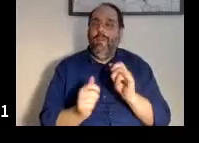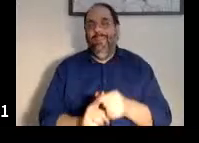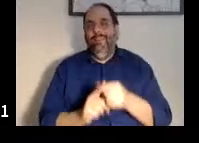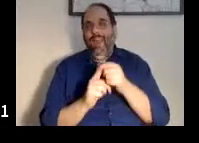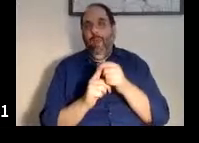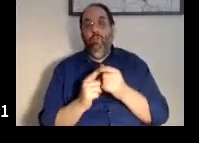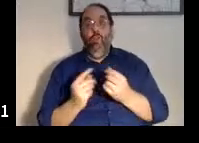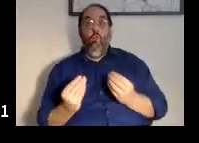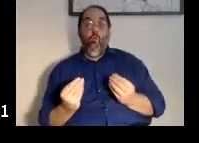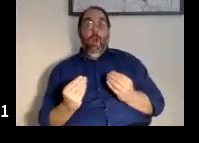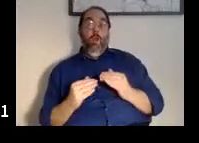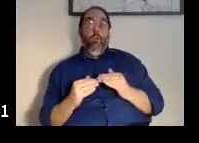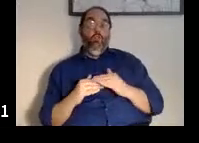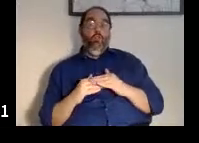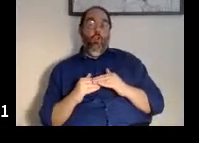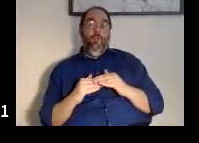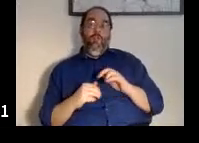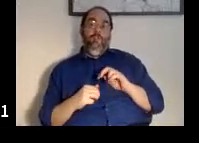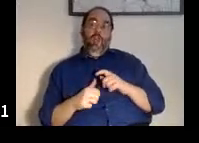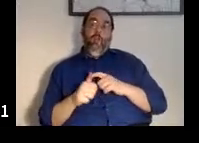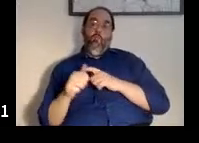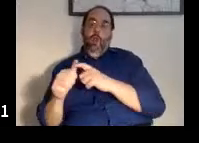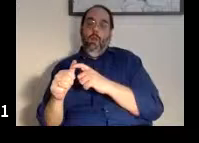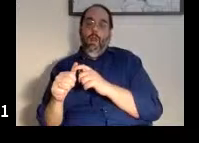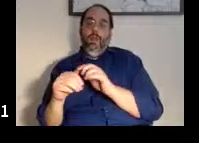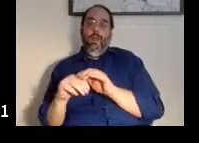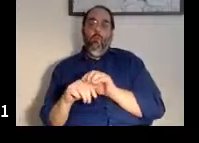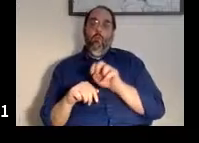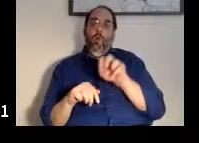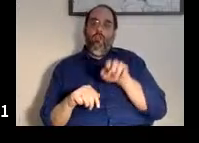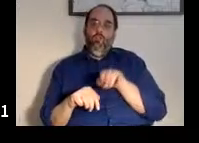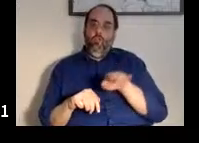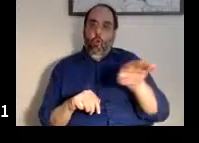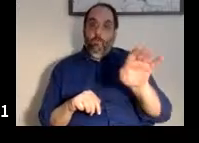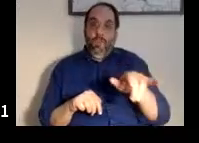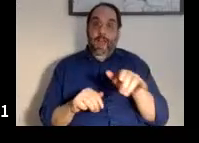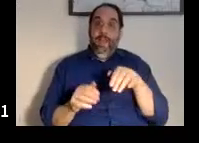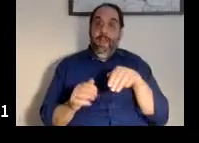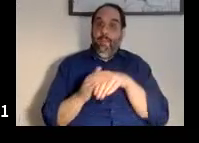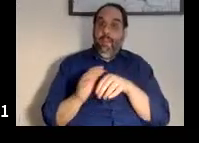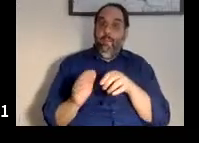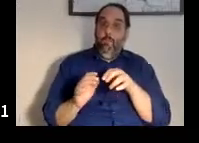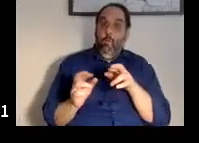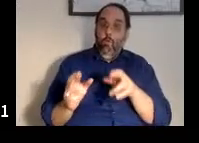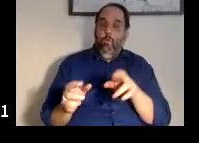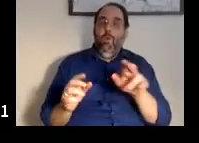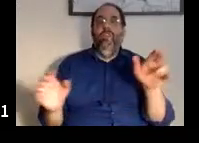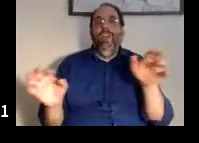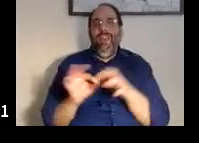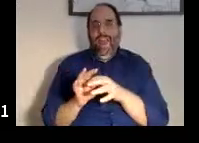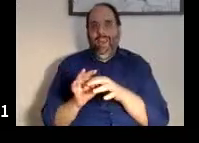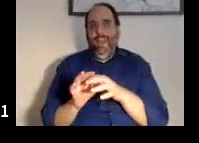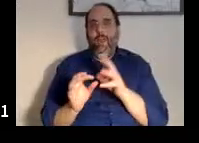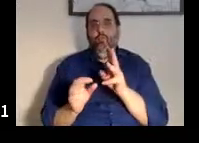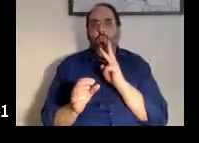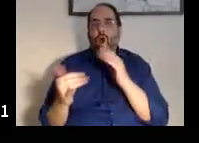ground surface and the running and cross slopes for that accessible route when you're connecting water play components.